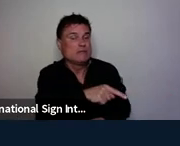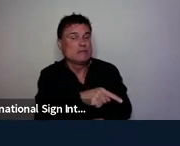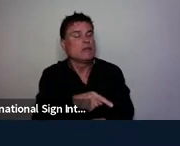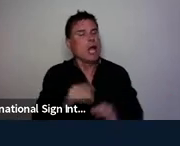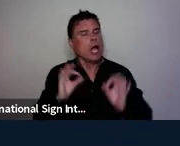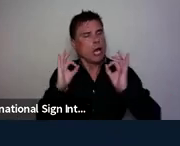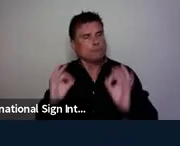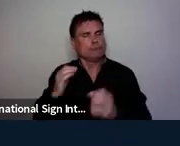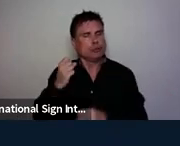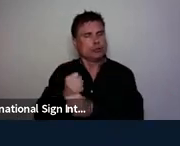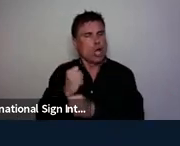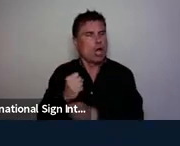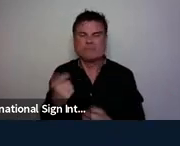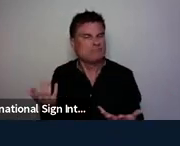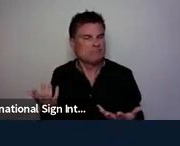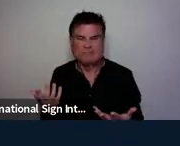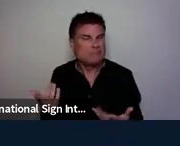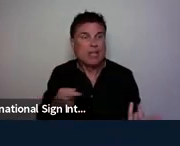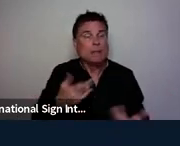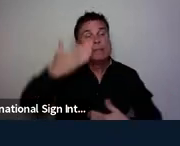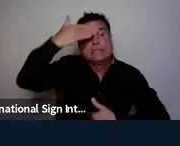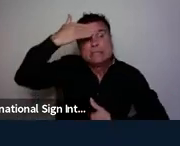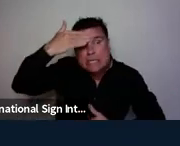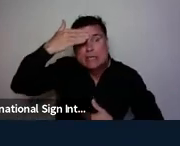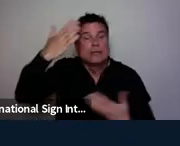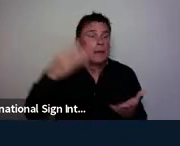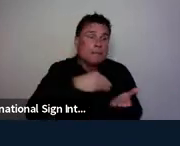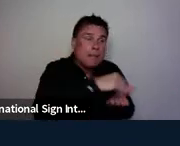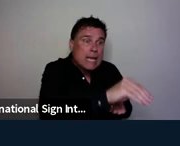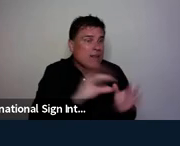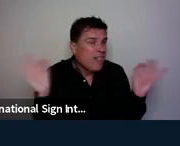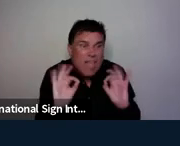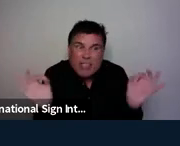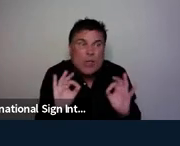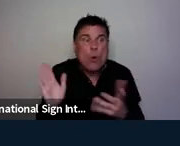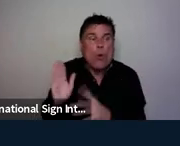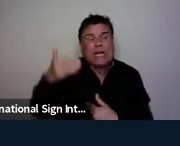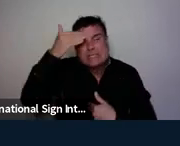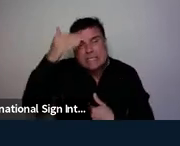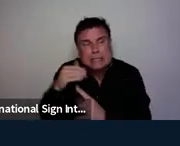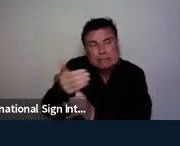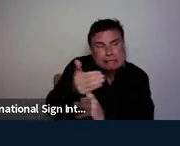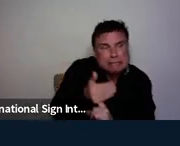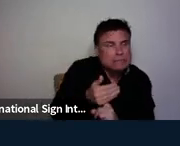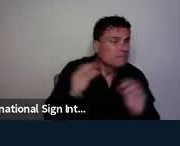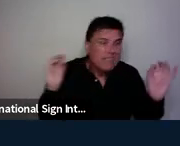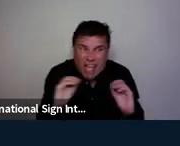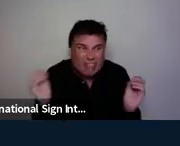compensation and coverage. Hence why a lot of the LGBTI community, and actually even in France, needed